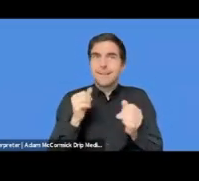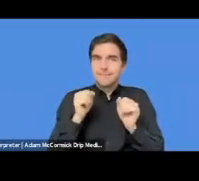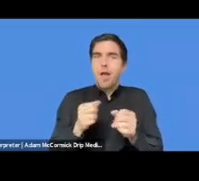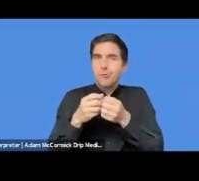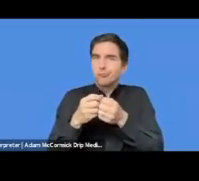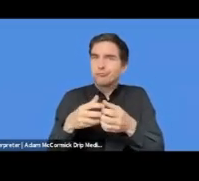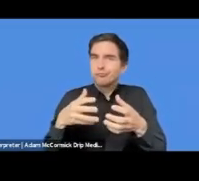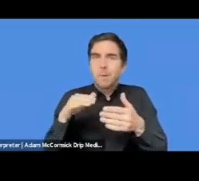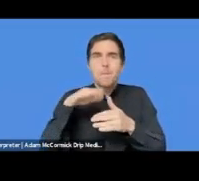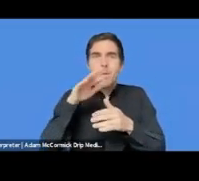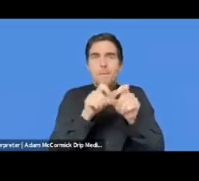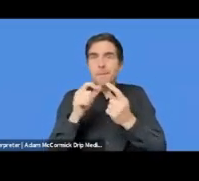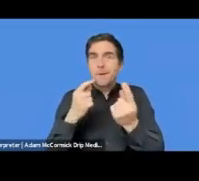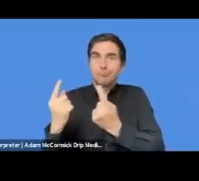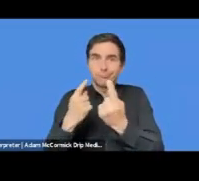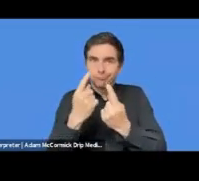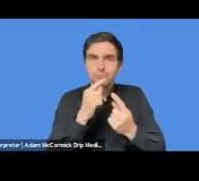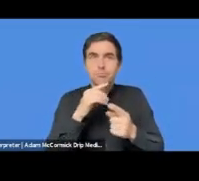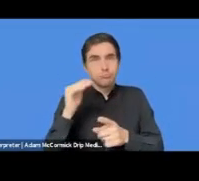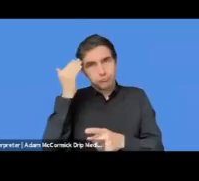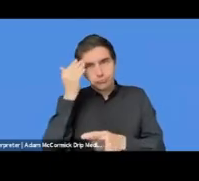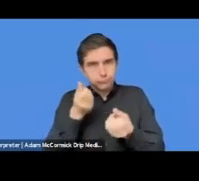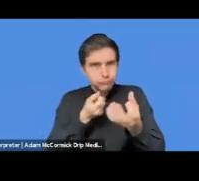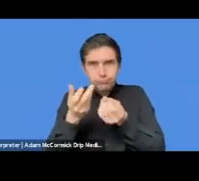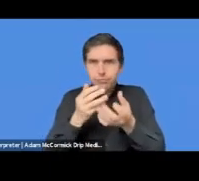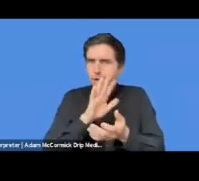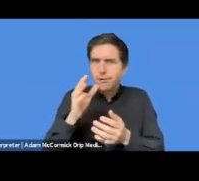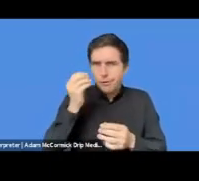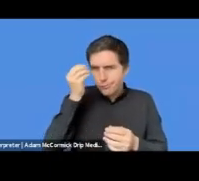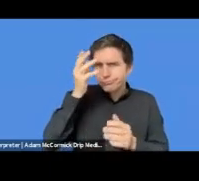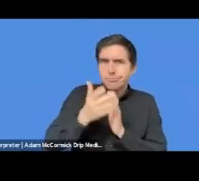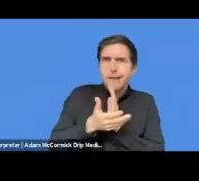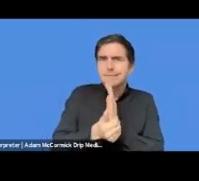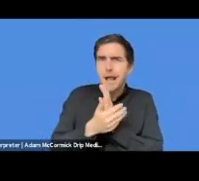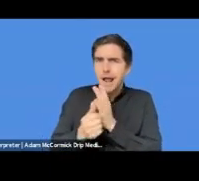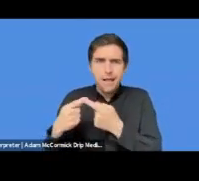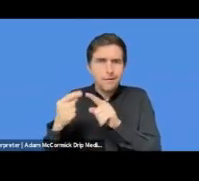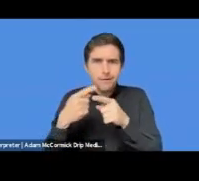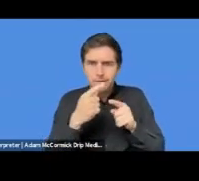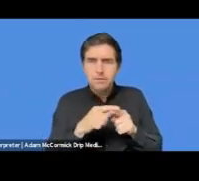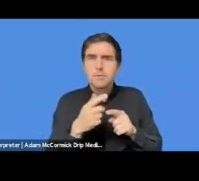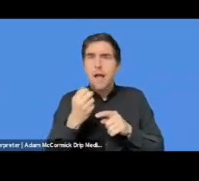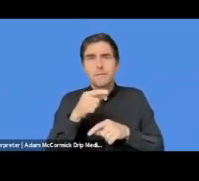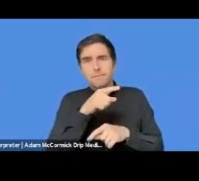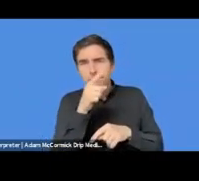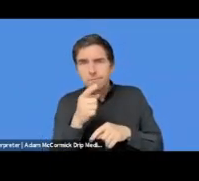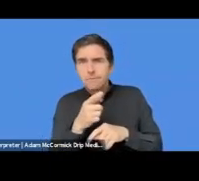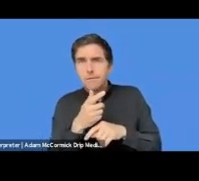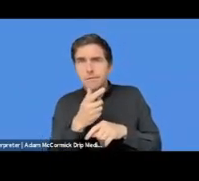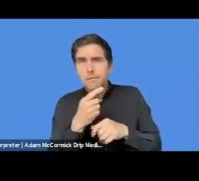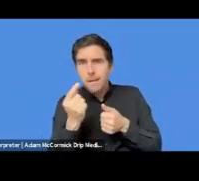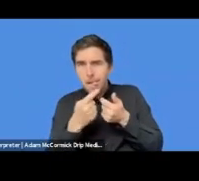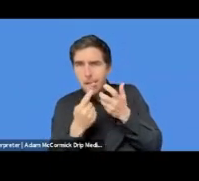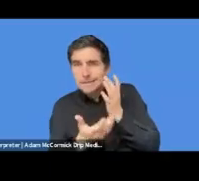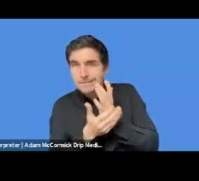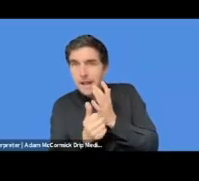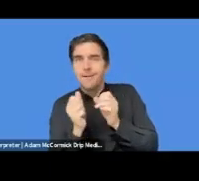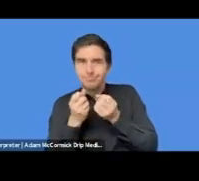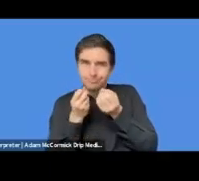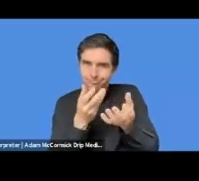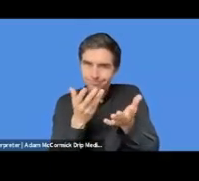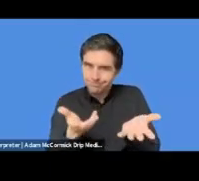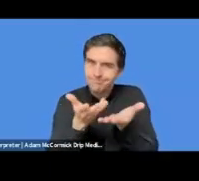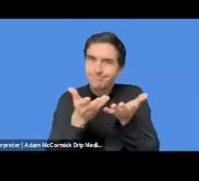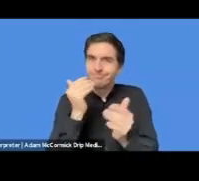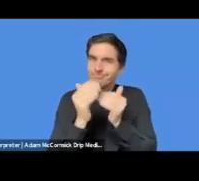also able to capacity build them and also just share the knowledge. Yeah, enhance their soft skills. So